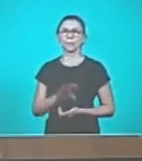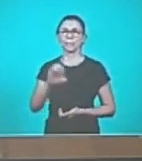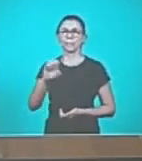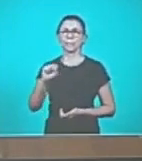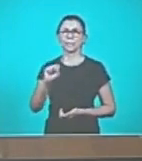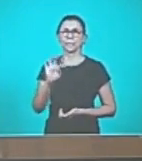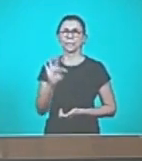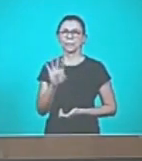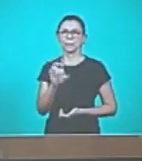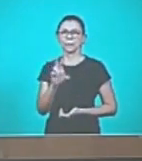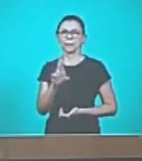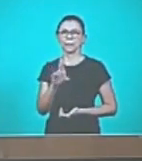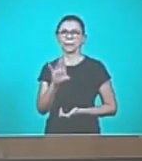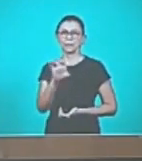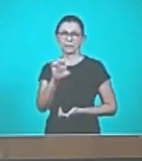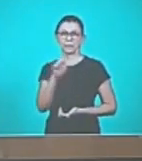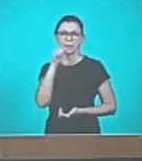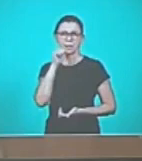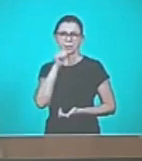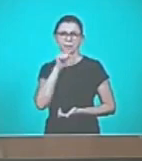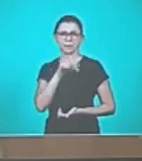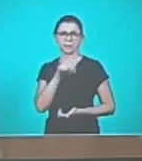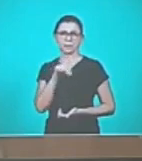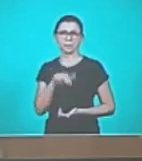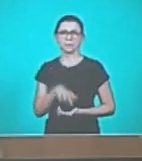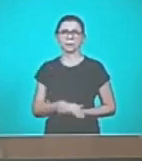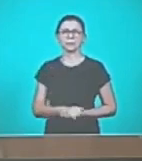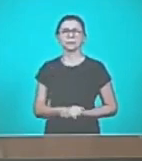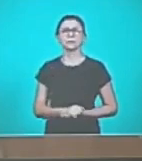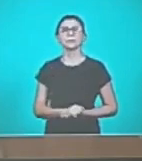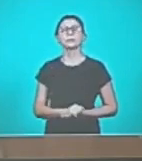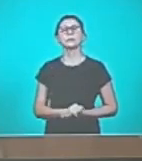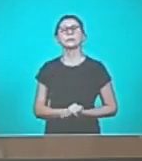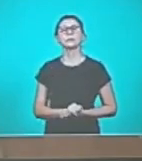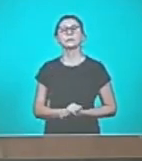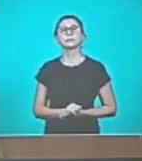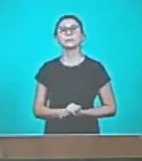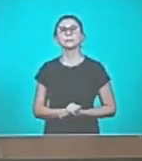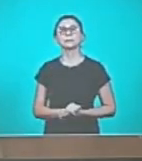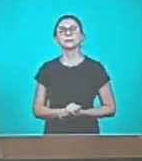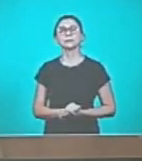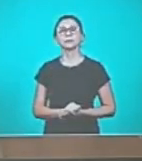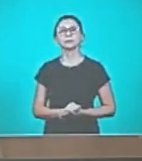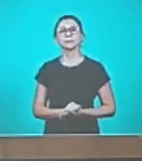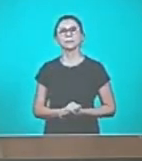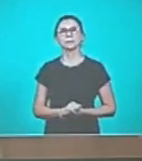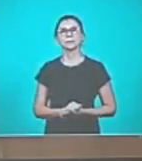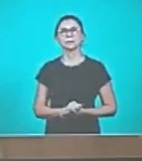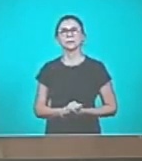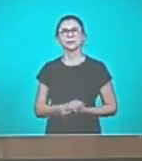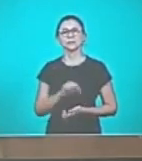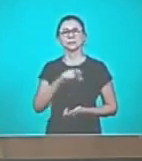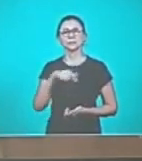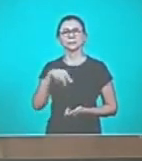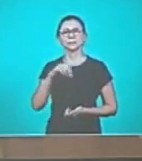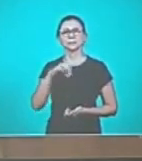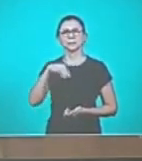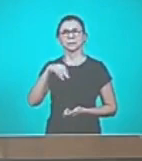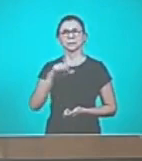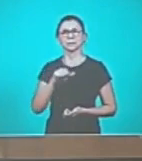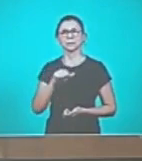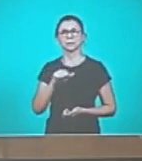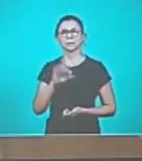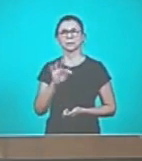our sister there, Esther. She sent from St. Mateo's. Her pastor is